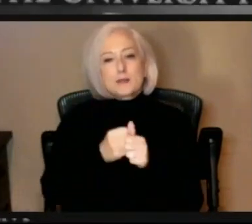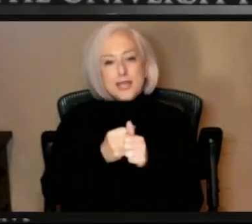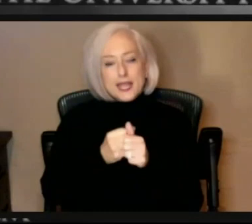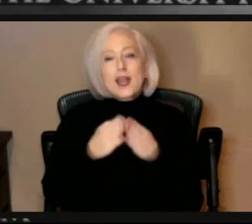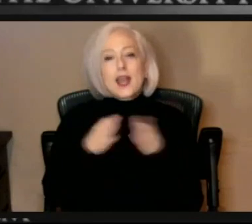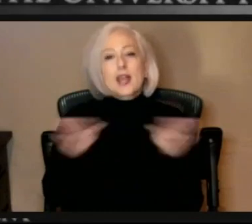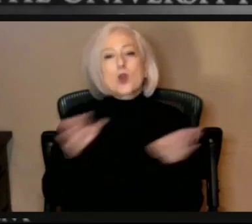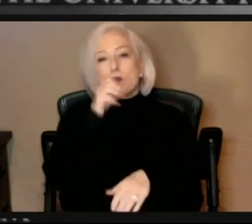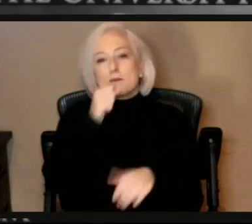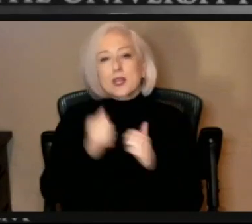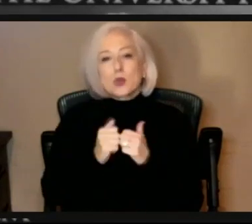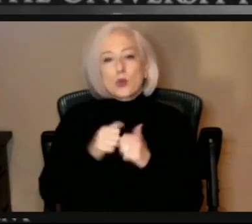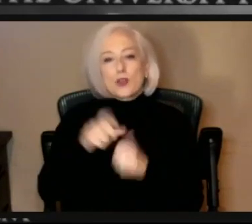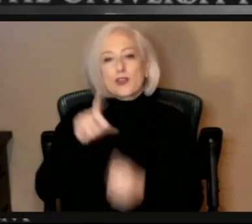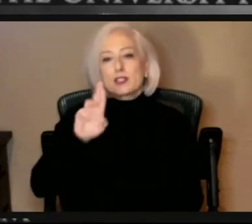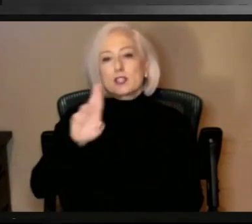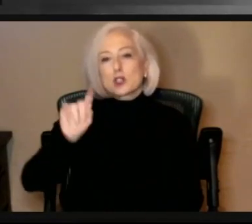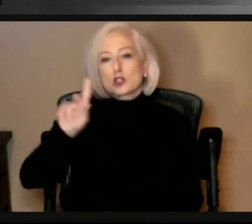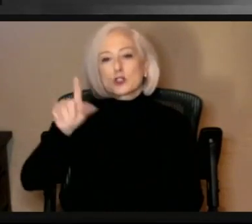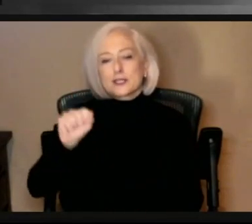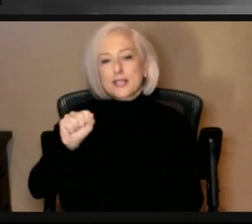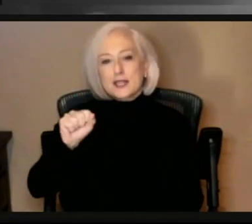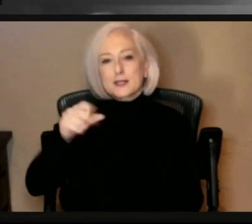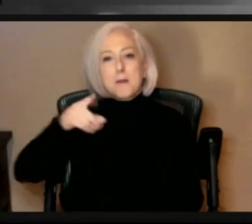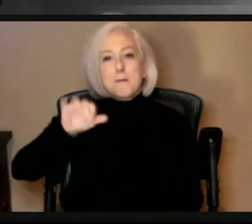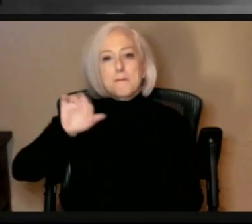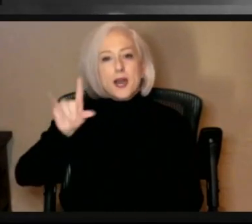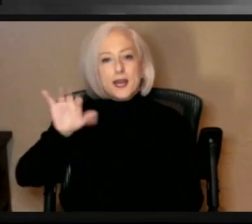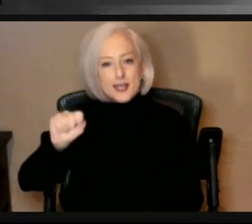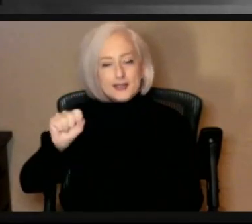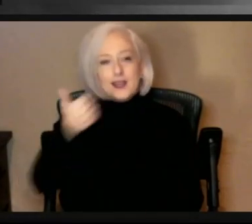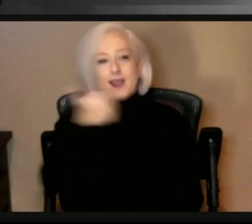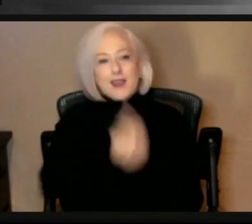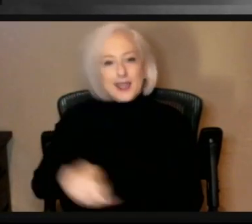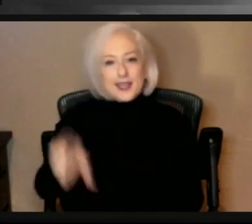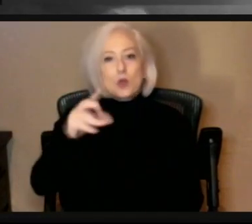podcasts. Now everywhere podcasts are available.